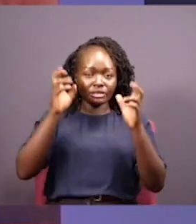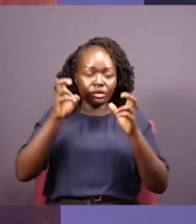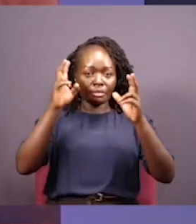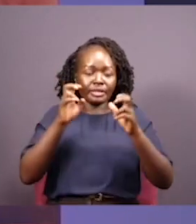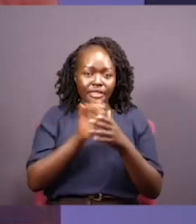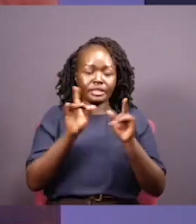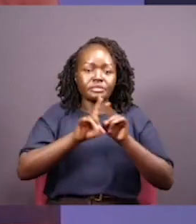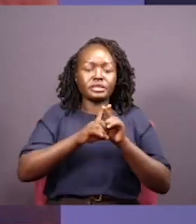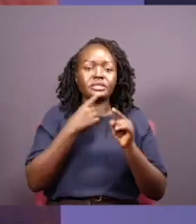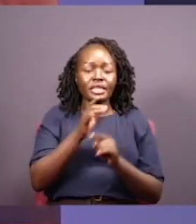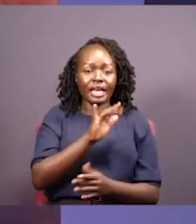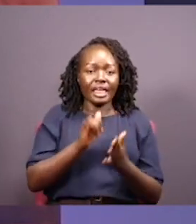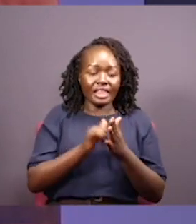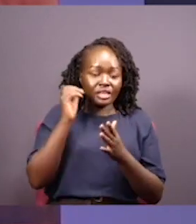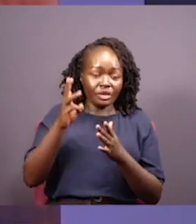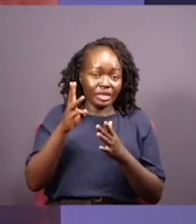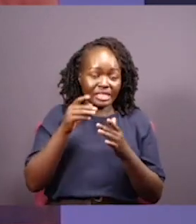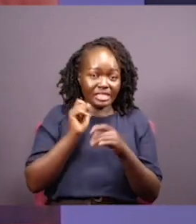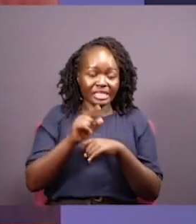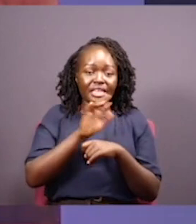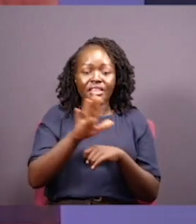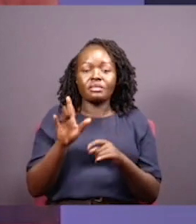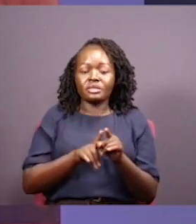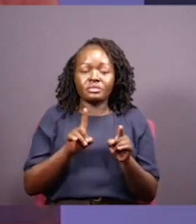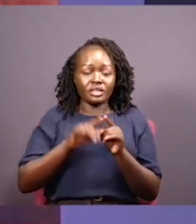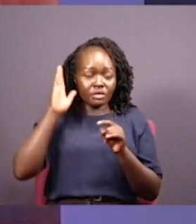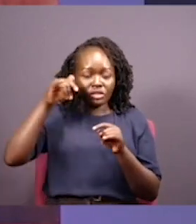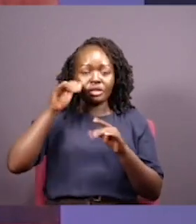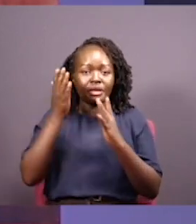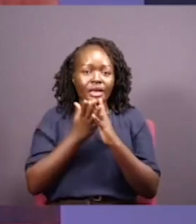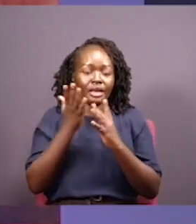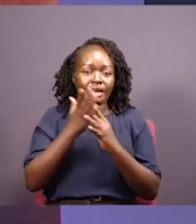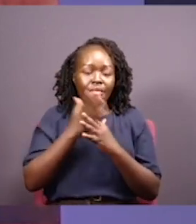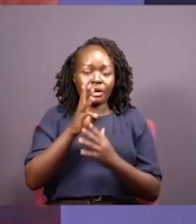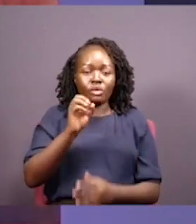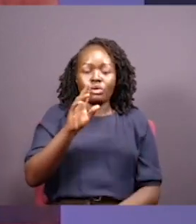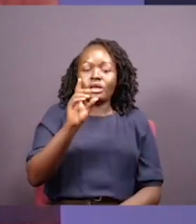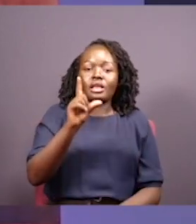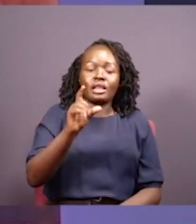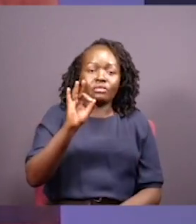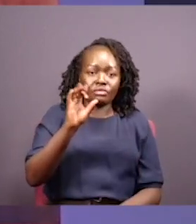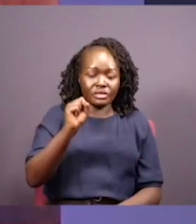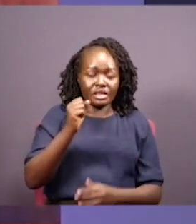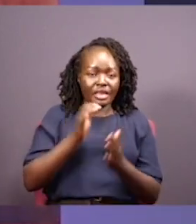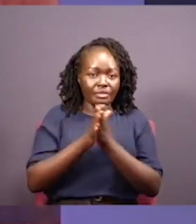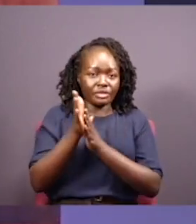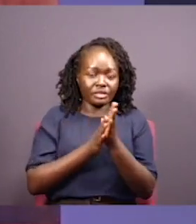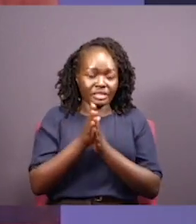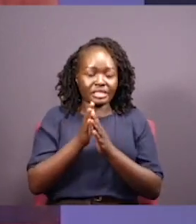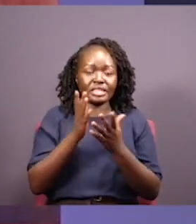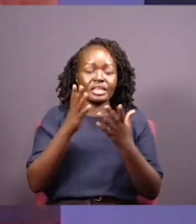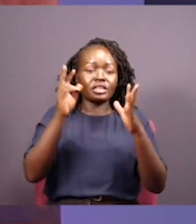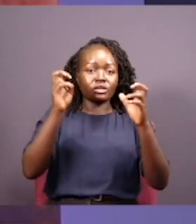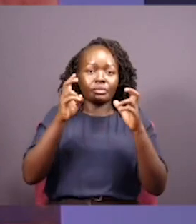that he is sending them as sheep among wolves. A very interesting metaphor. I'd like